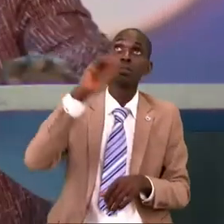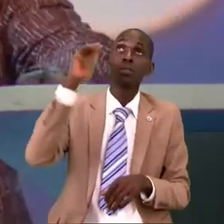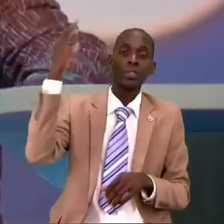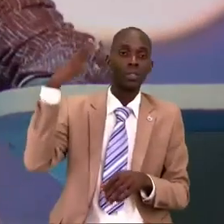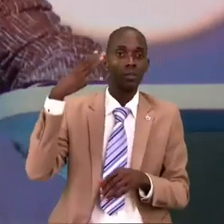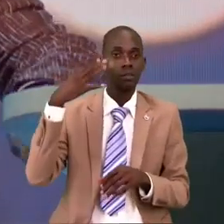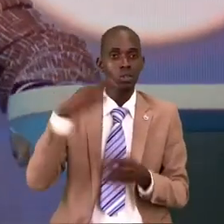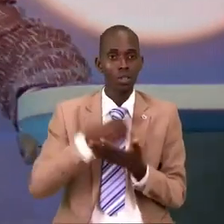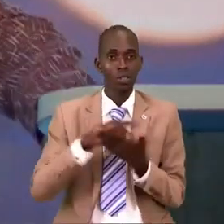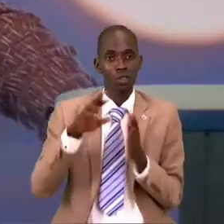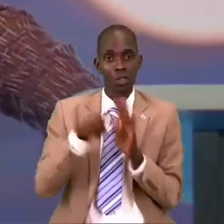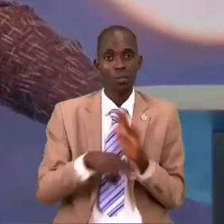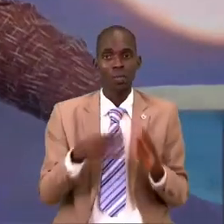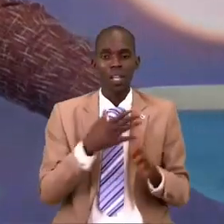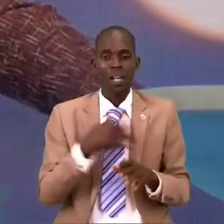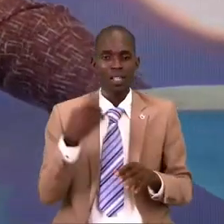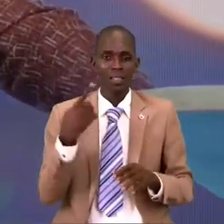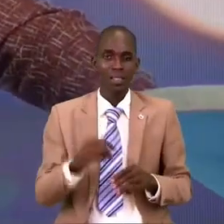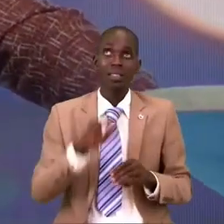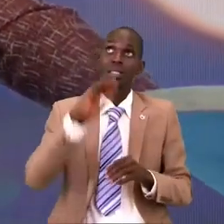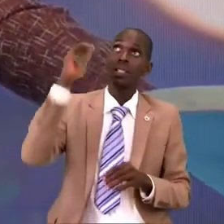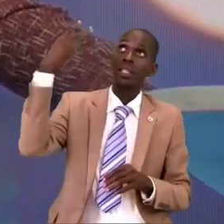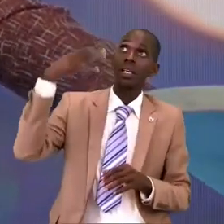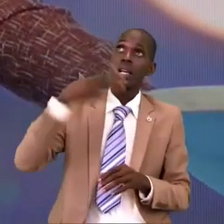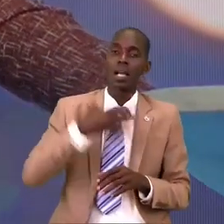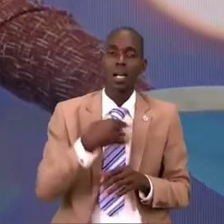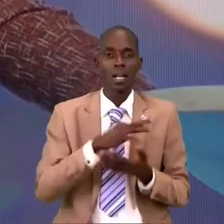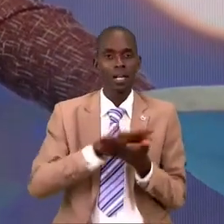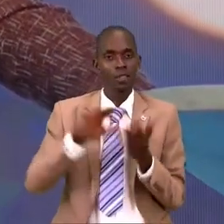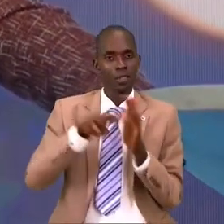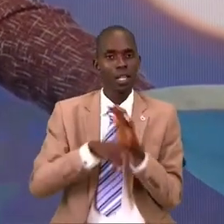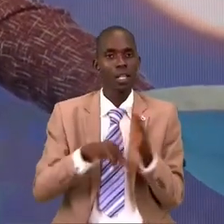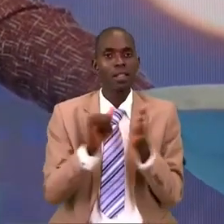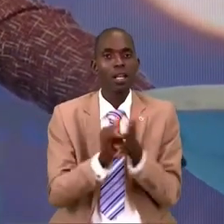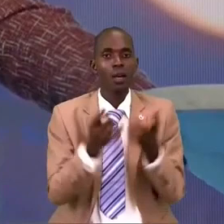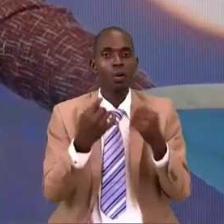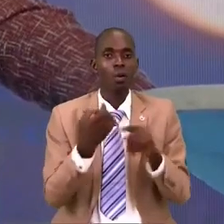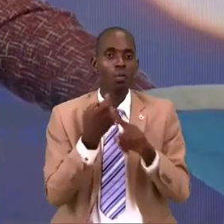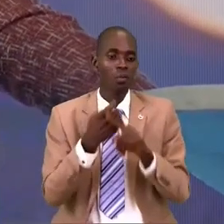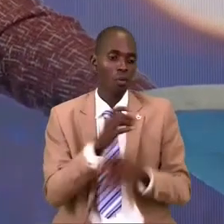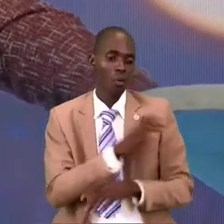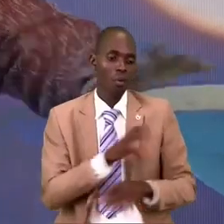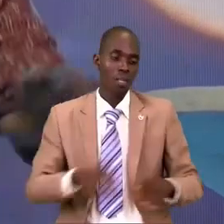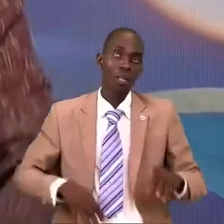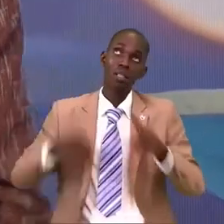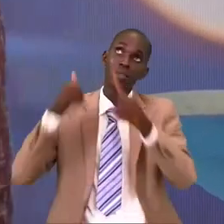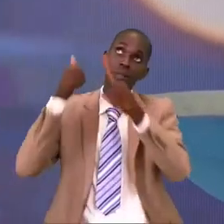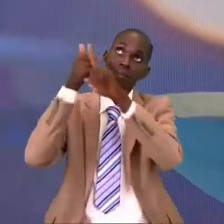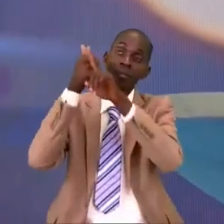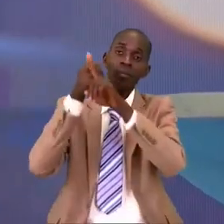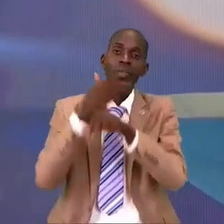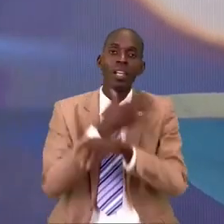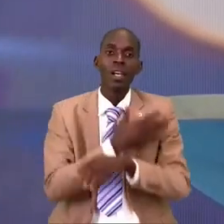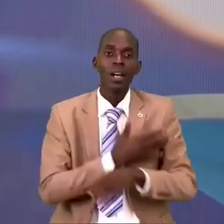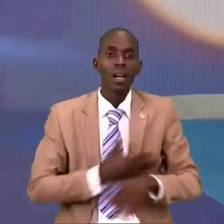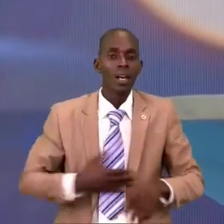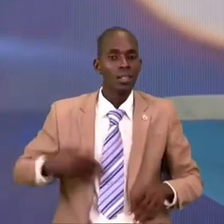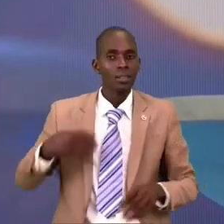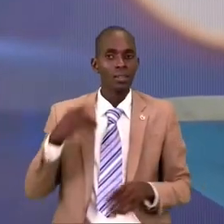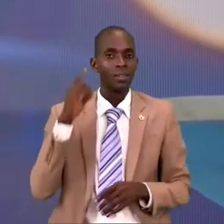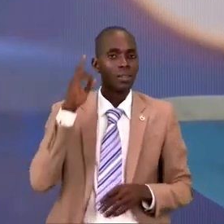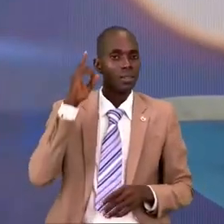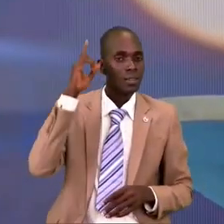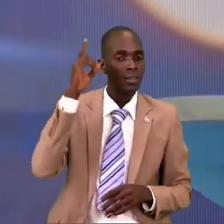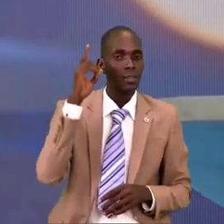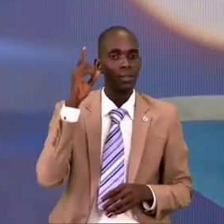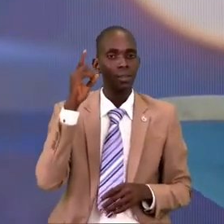and then his mark is there. Even your people, the people around you that knew you before, they will recognize